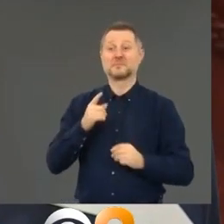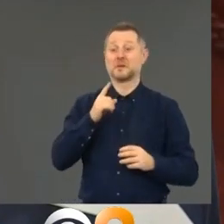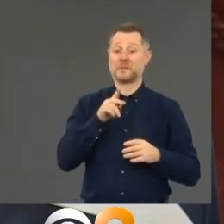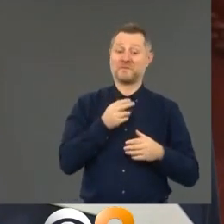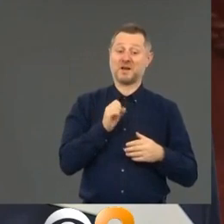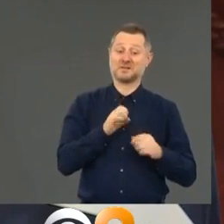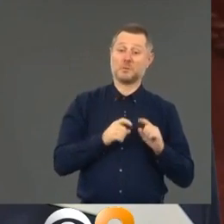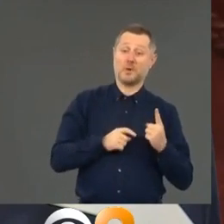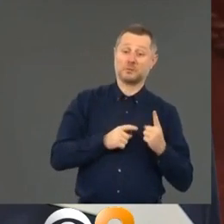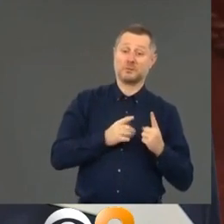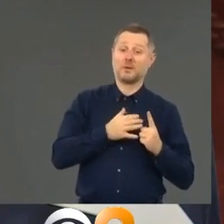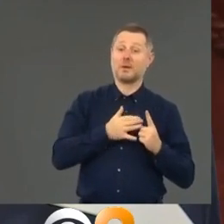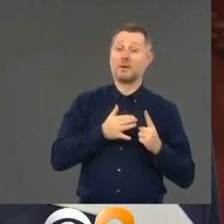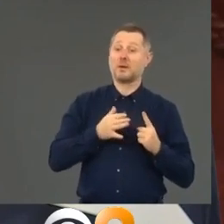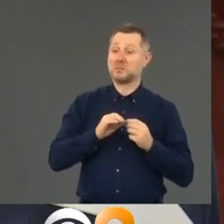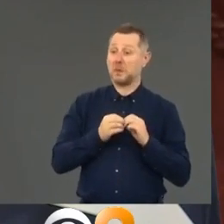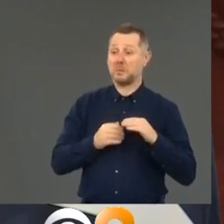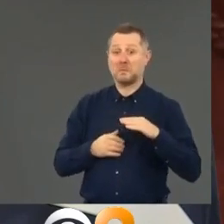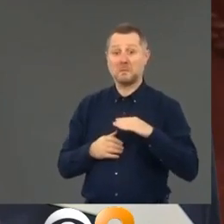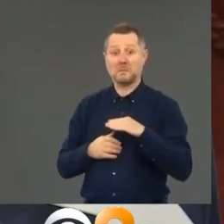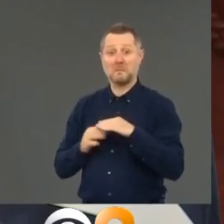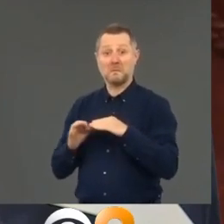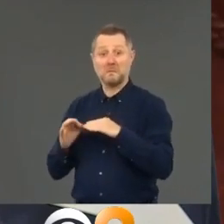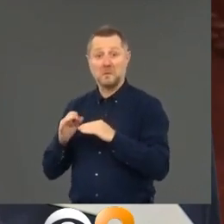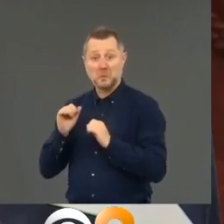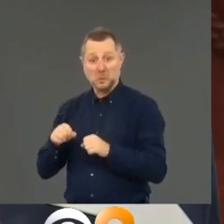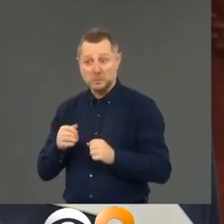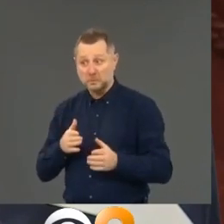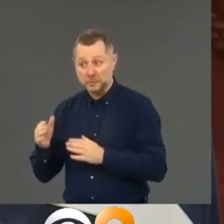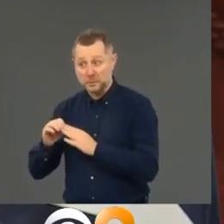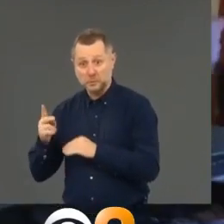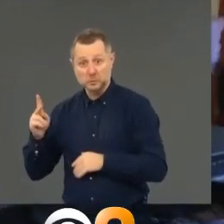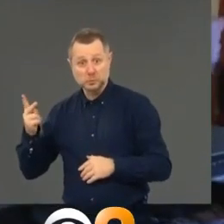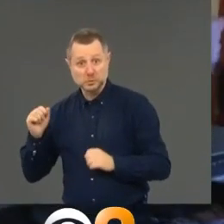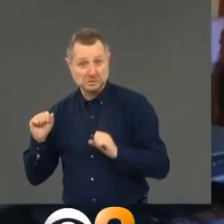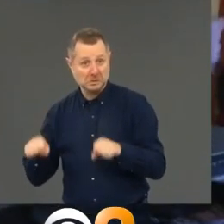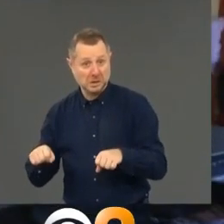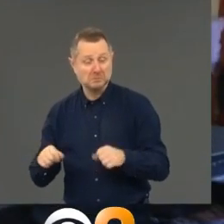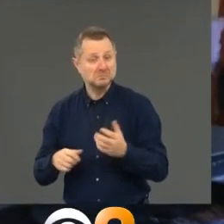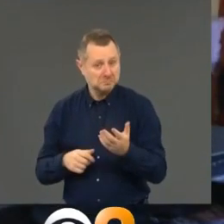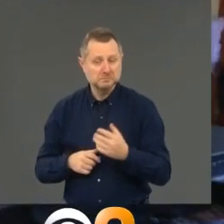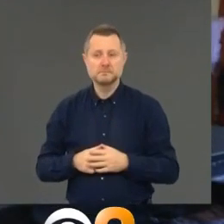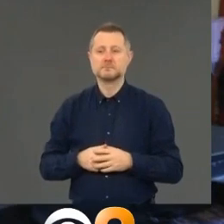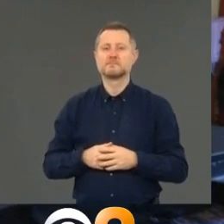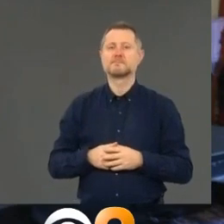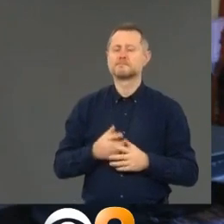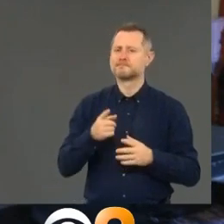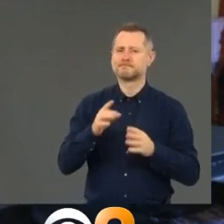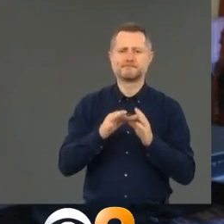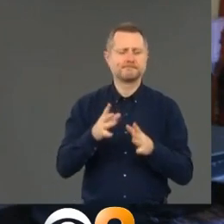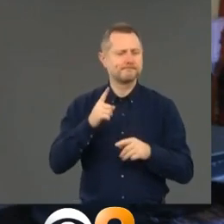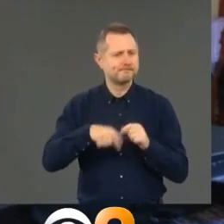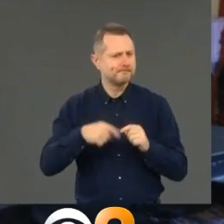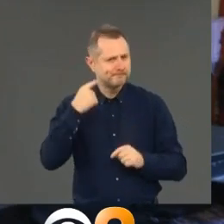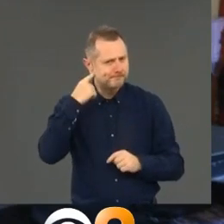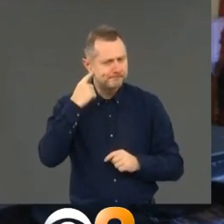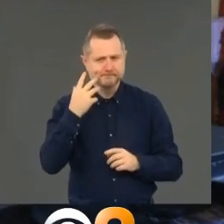any of the numbers, could you accelerate that? Yes. Did they decide to move to phase 2, or do you decide to move to phase 2? Just procedurally.